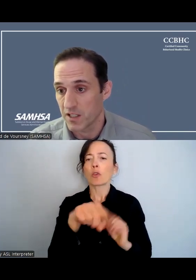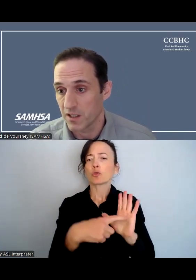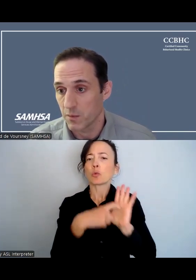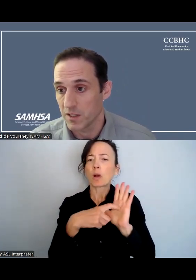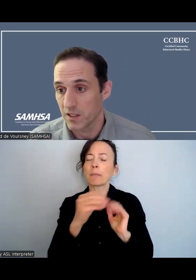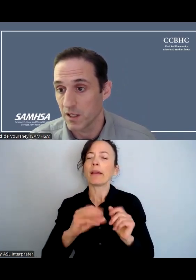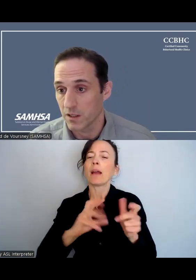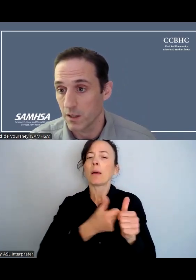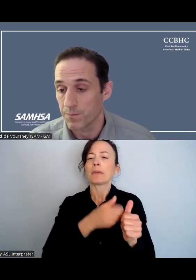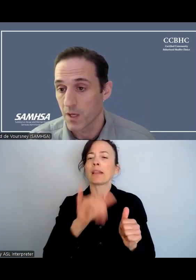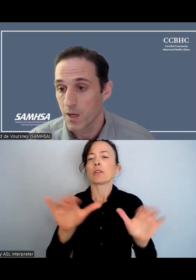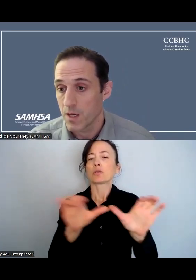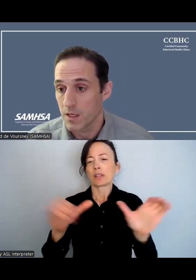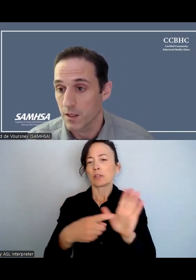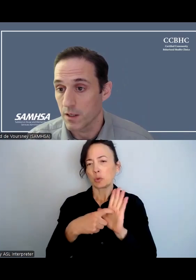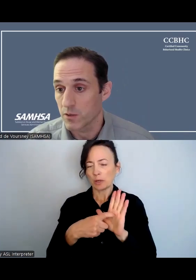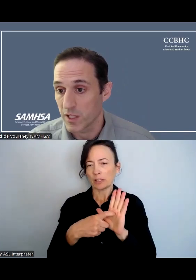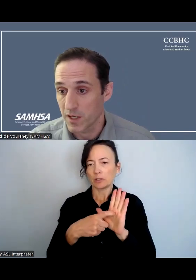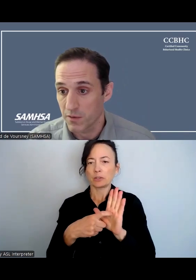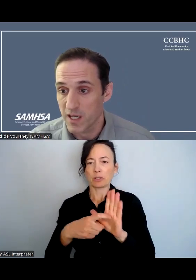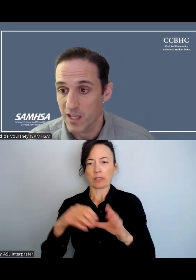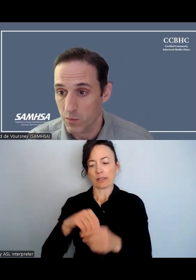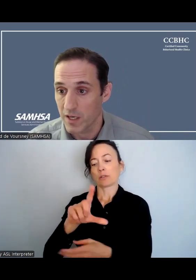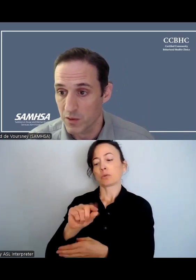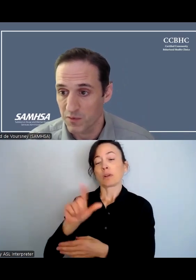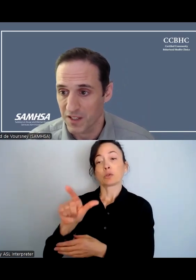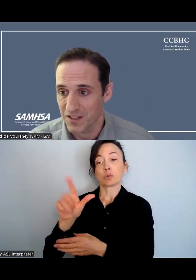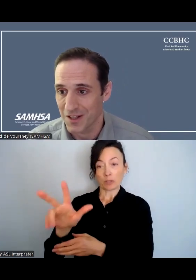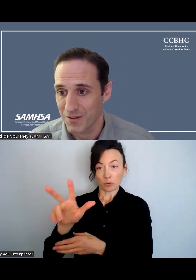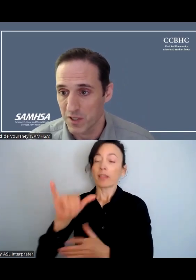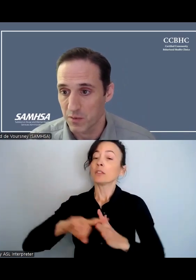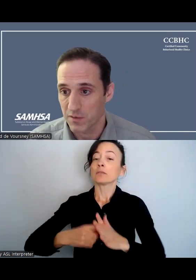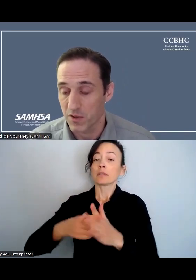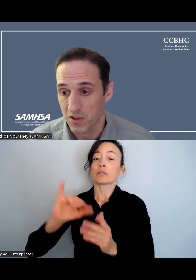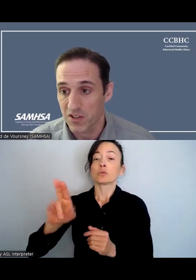certification criteria that we did in 2023 and that went into effect in